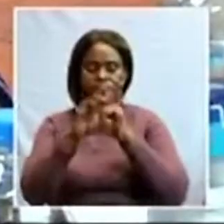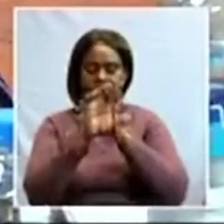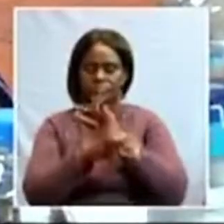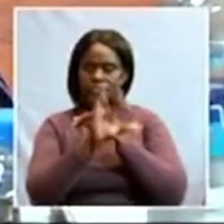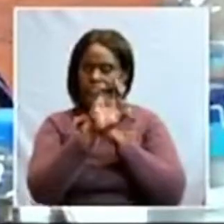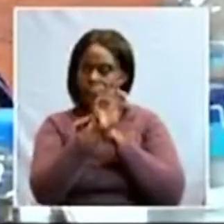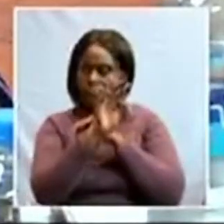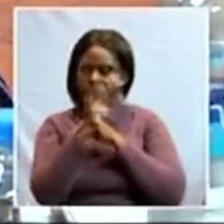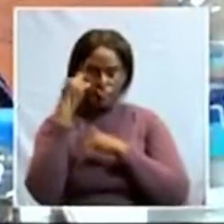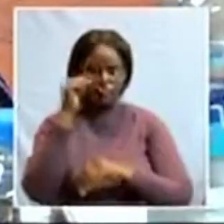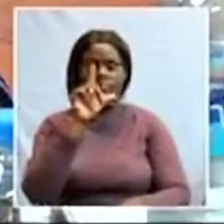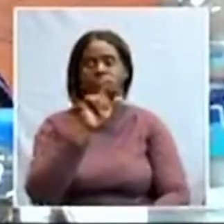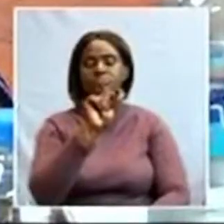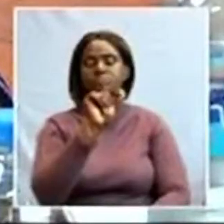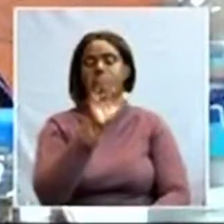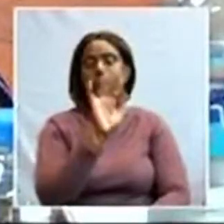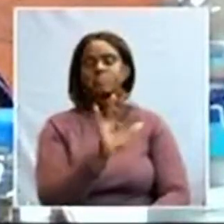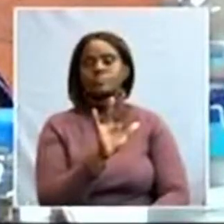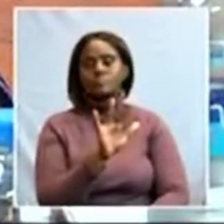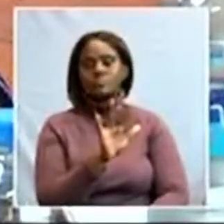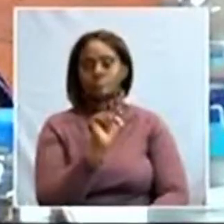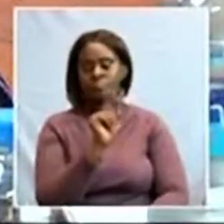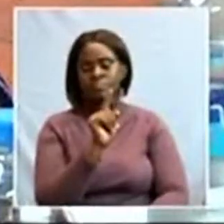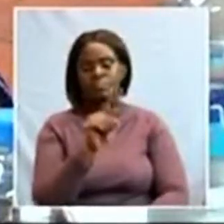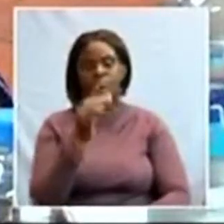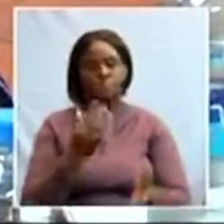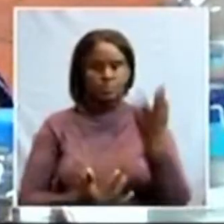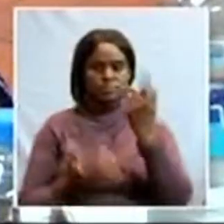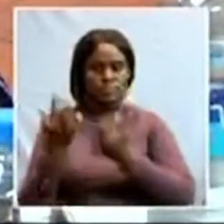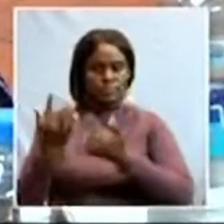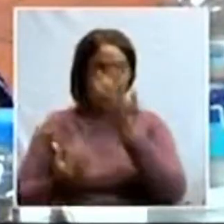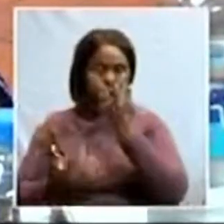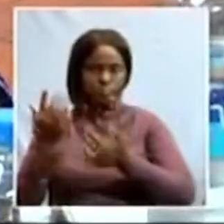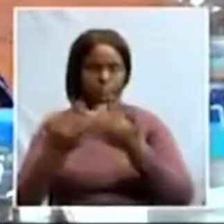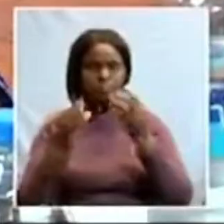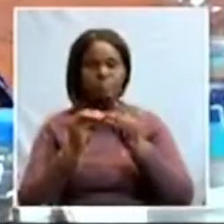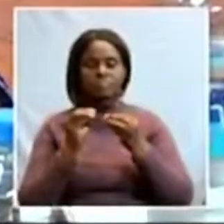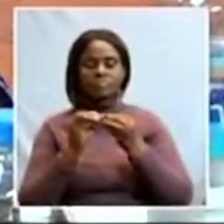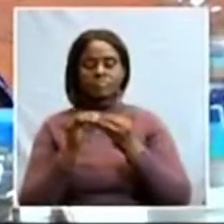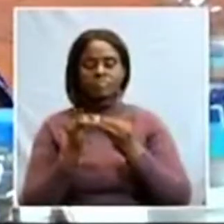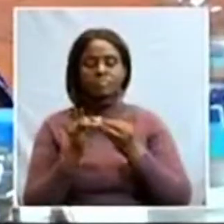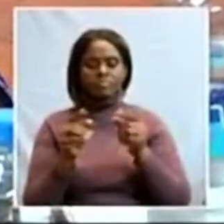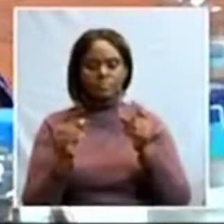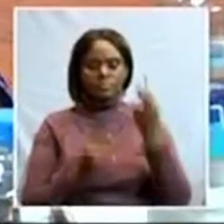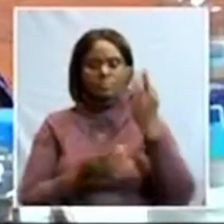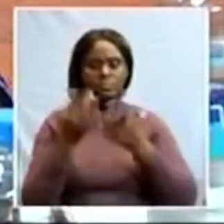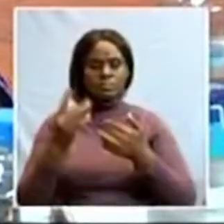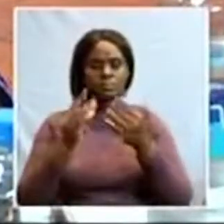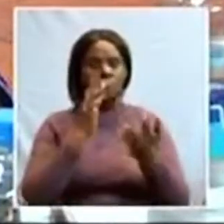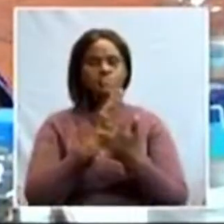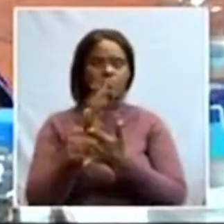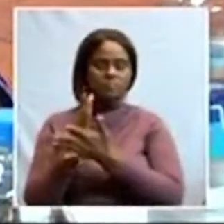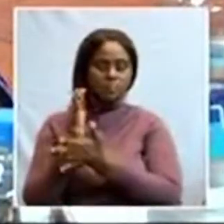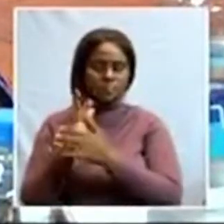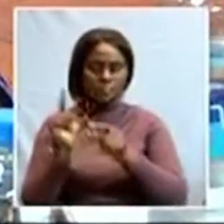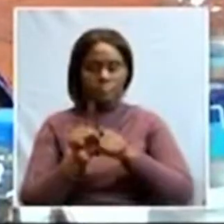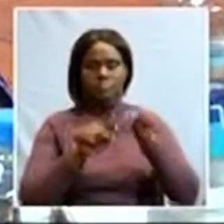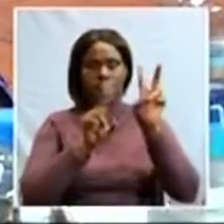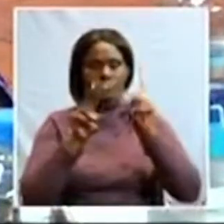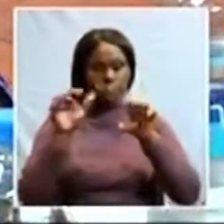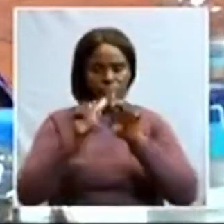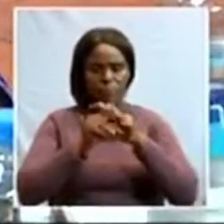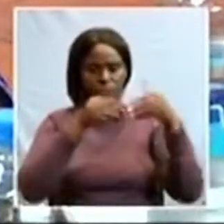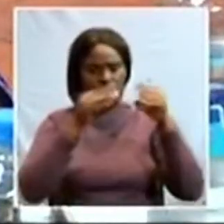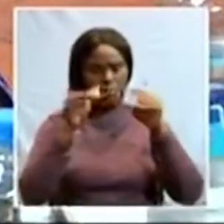for 2025. Fire section. Fire prevention and inspection in